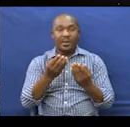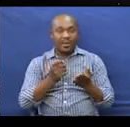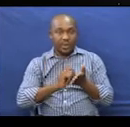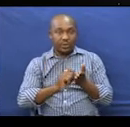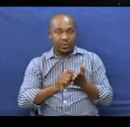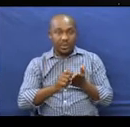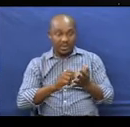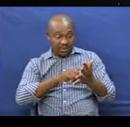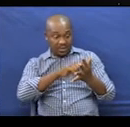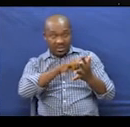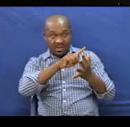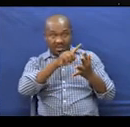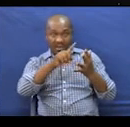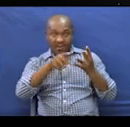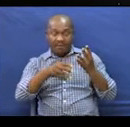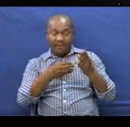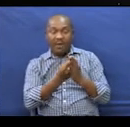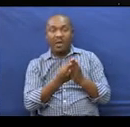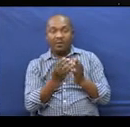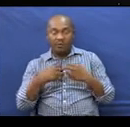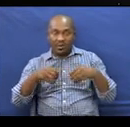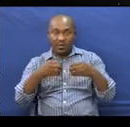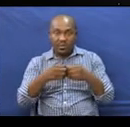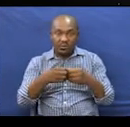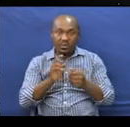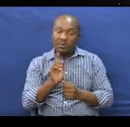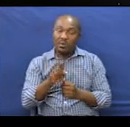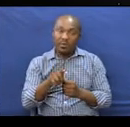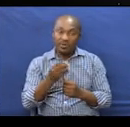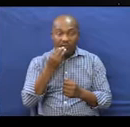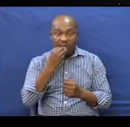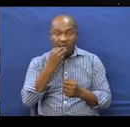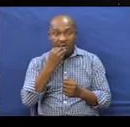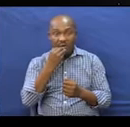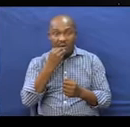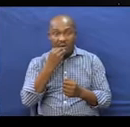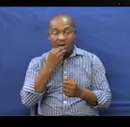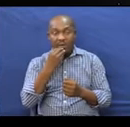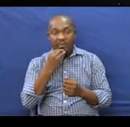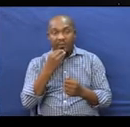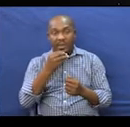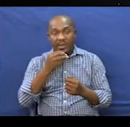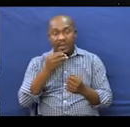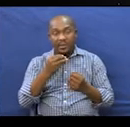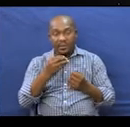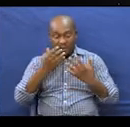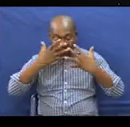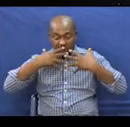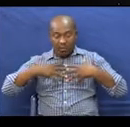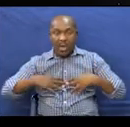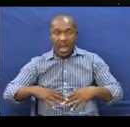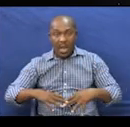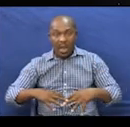these are the 5 groups of food substance that the body of the living